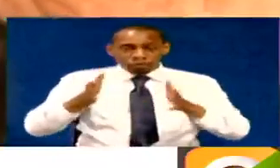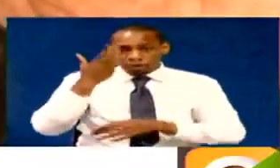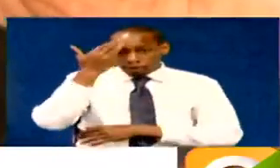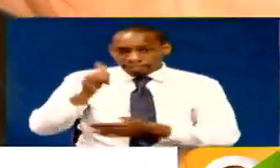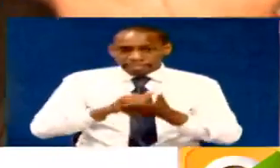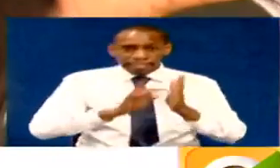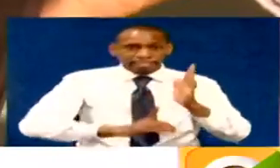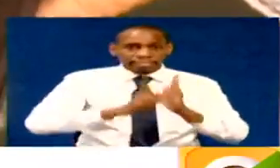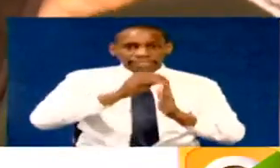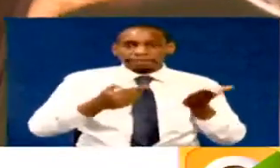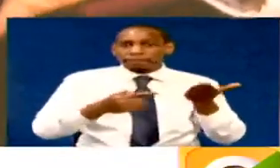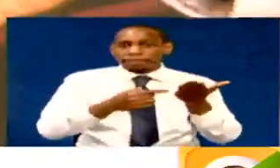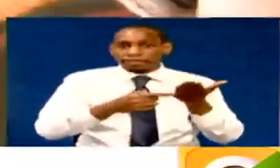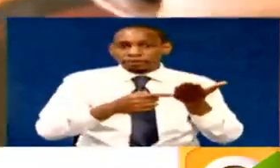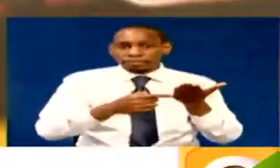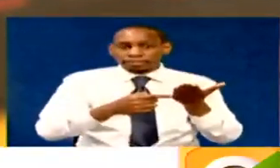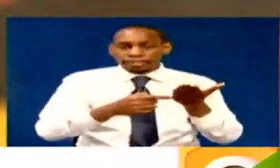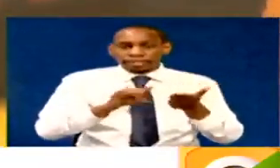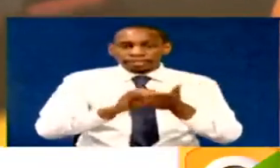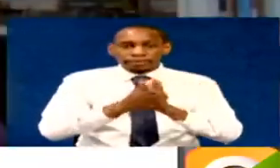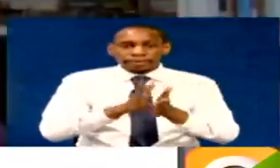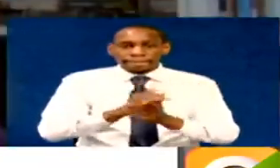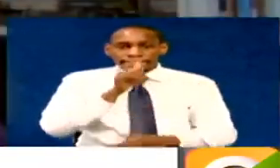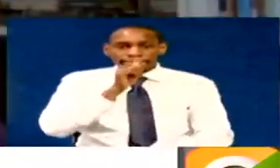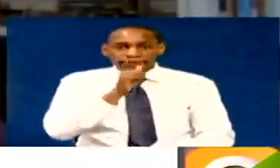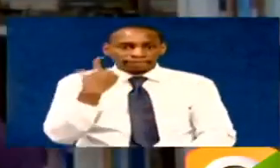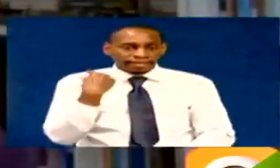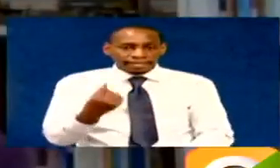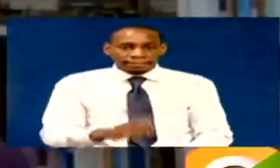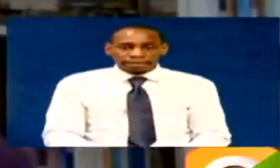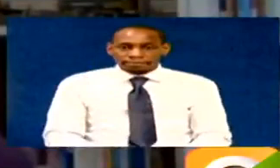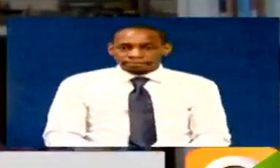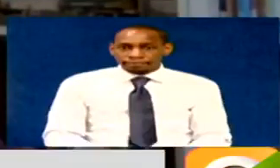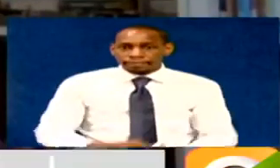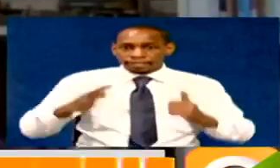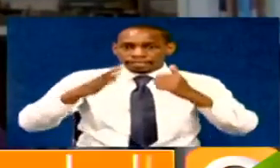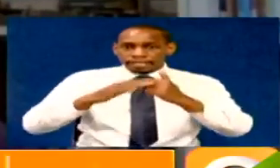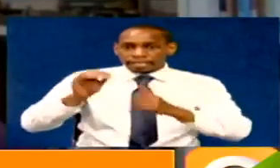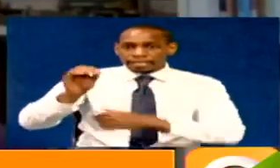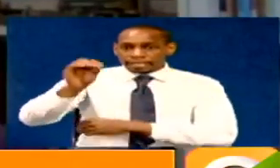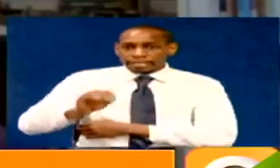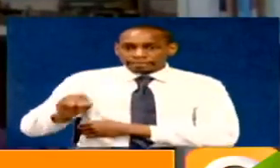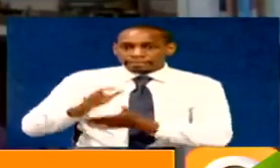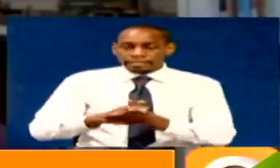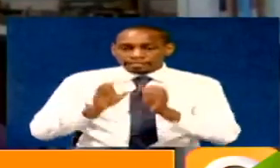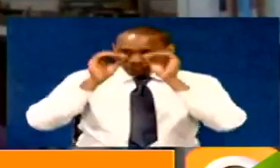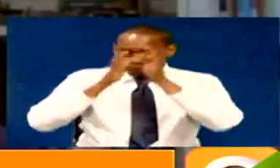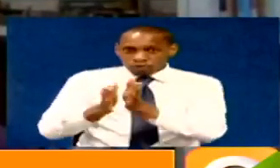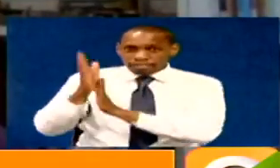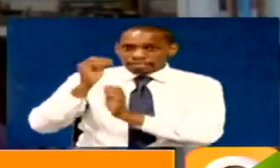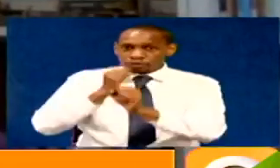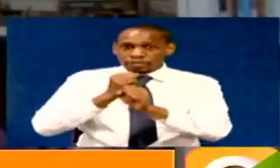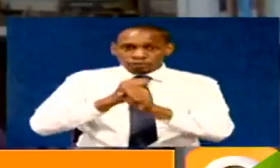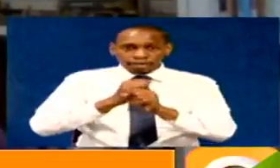it is developing technologies to phase out passwords. Probably almost 90% of Google's security efforts are focused